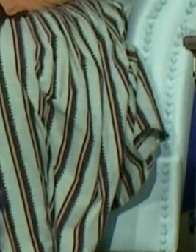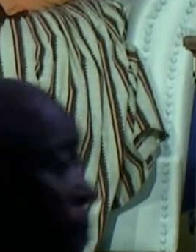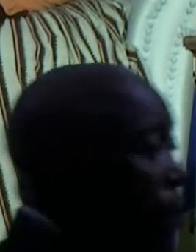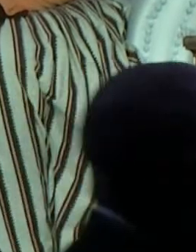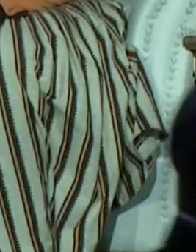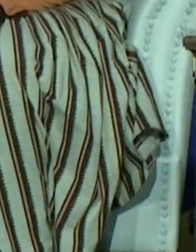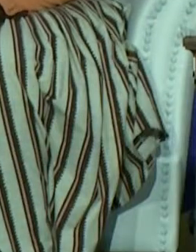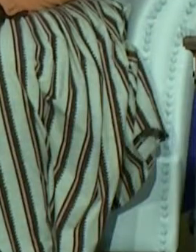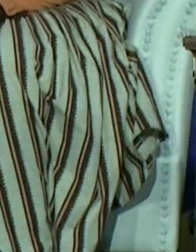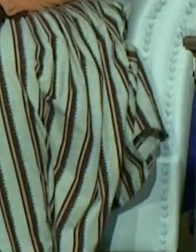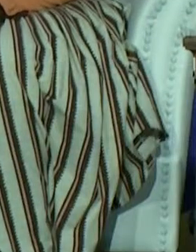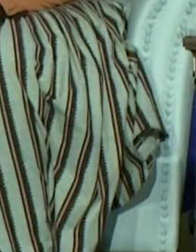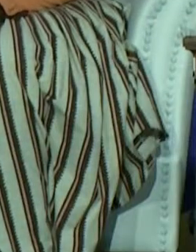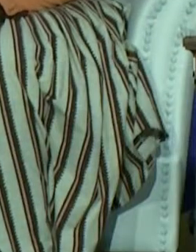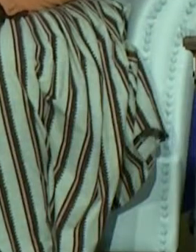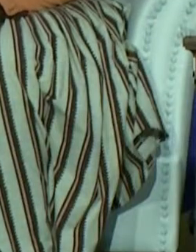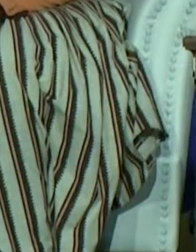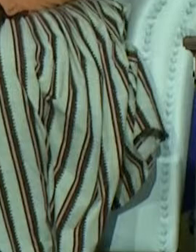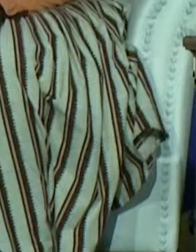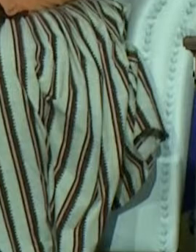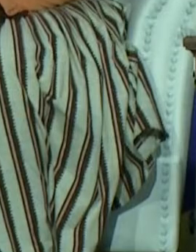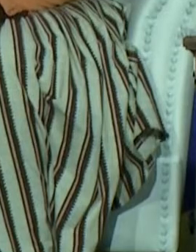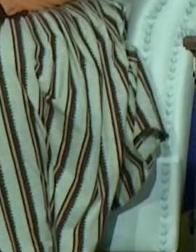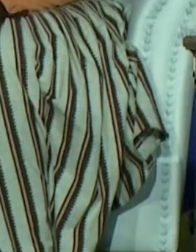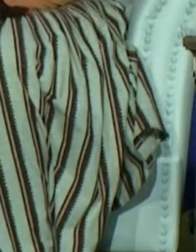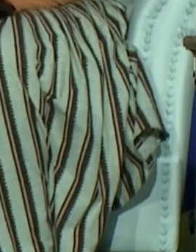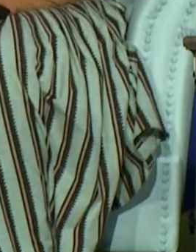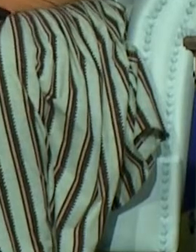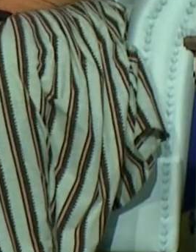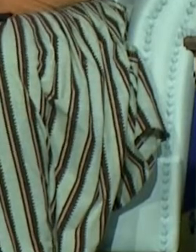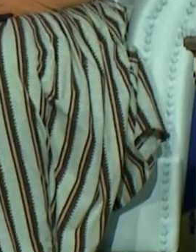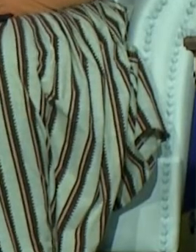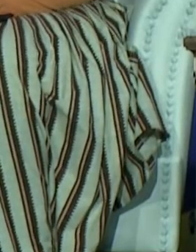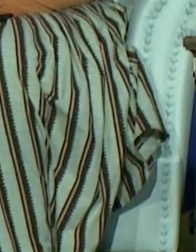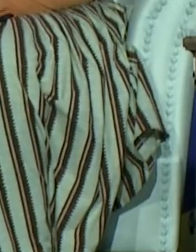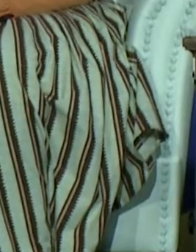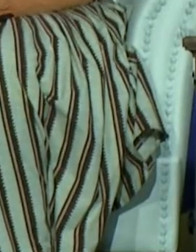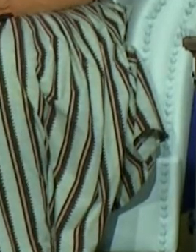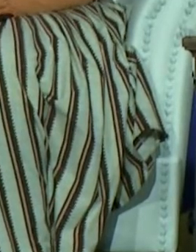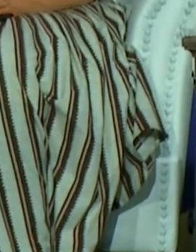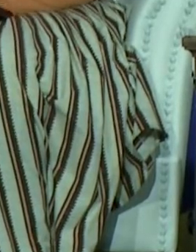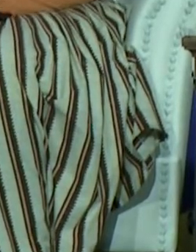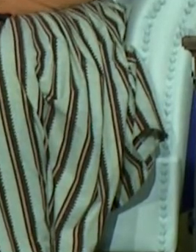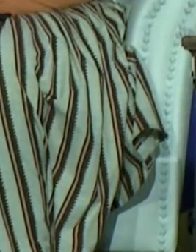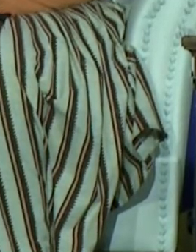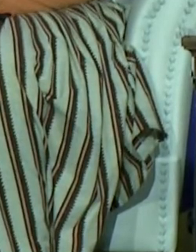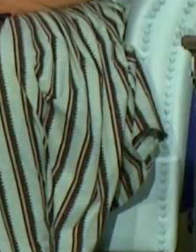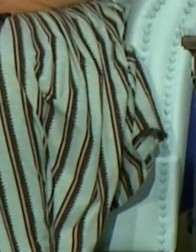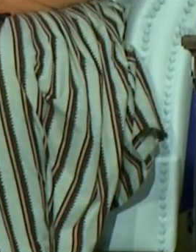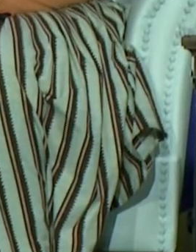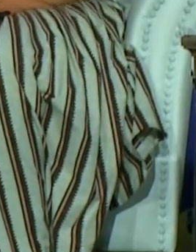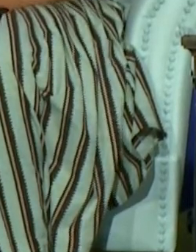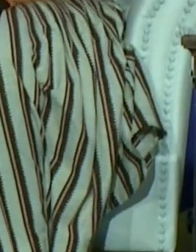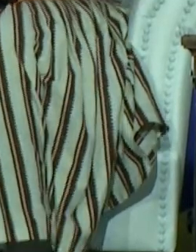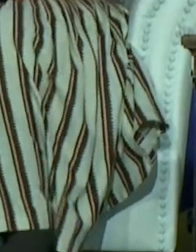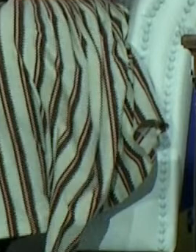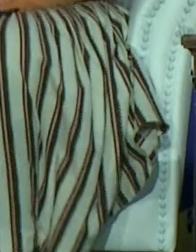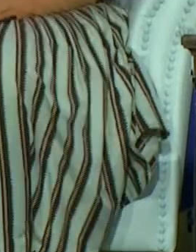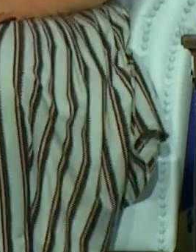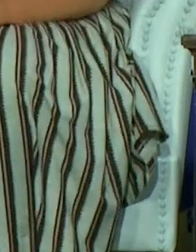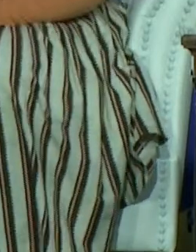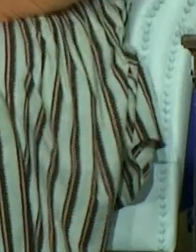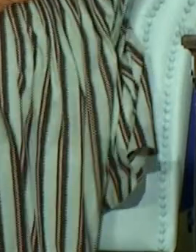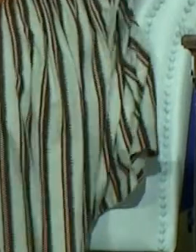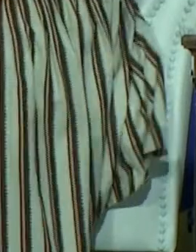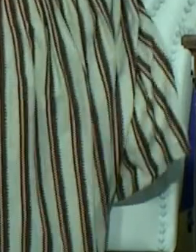and Cooperation. She is going to come and introduce the President, who will speak immediately after